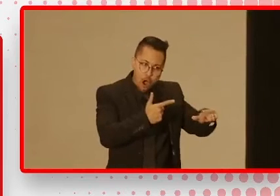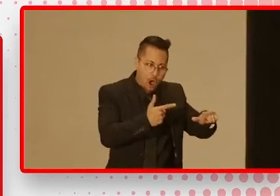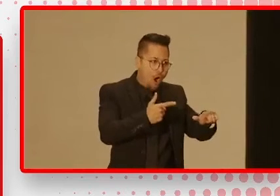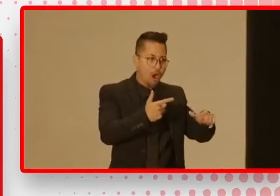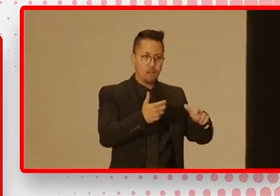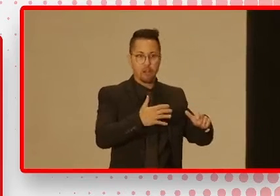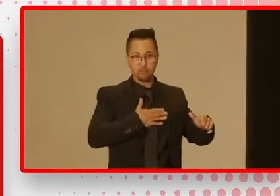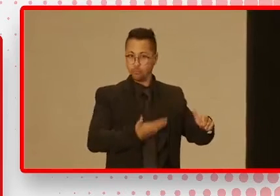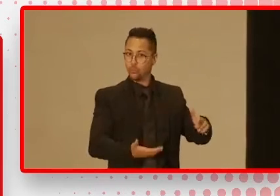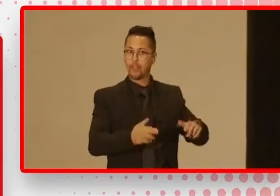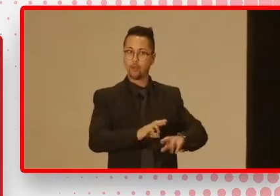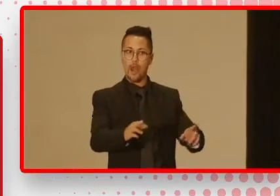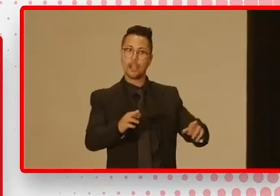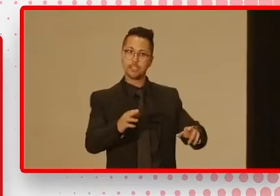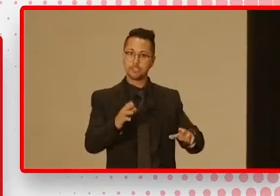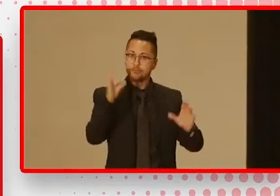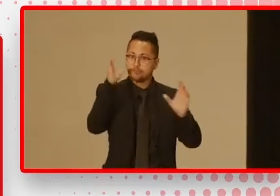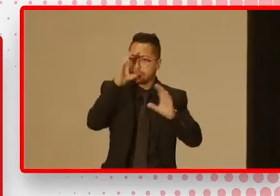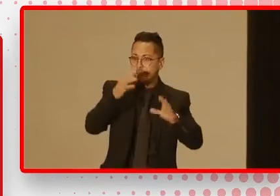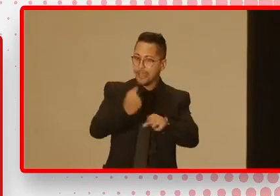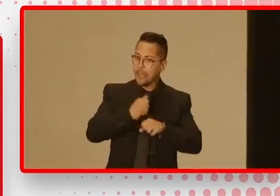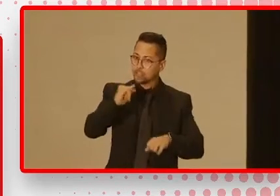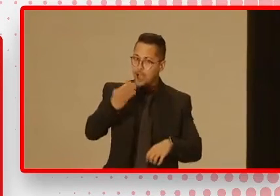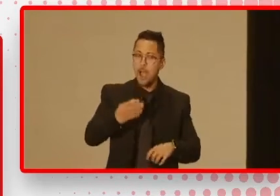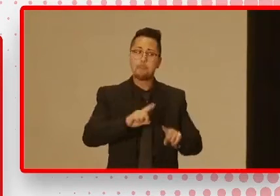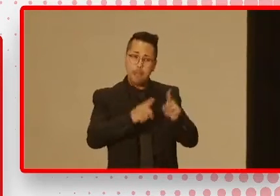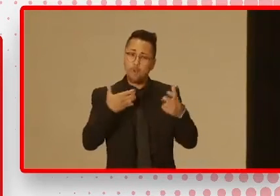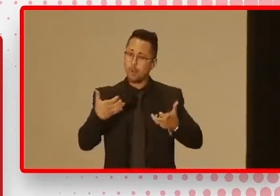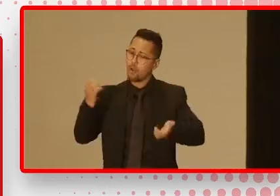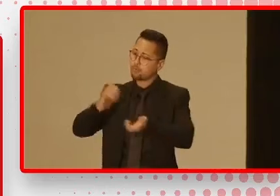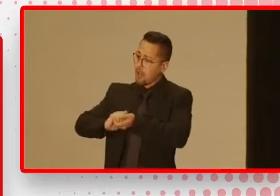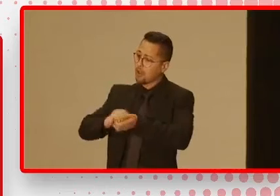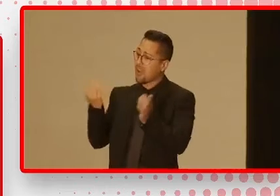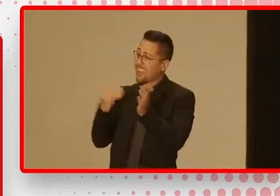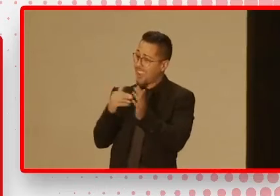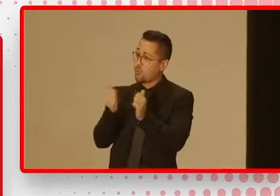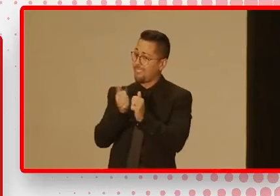employment, but we would like to get, you know, partner again with VR. Yeah.